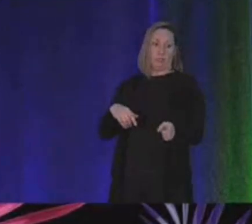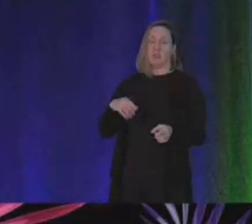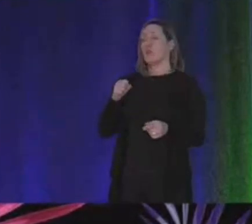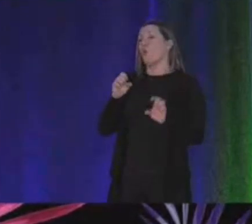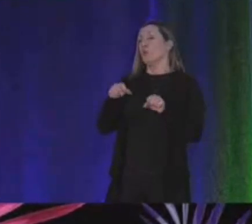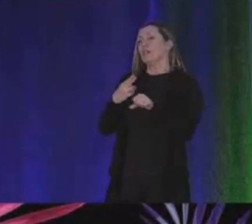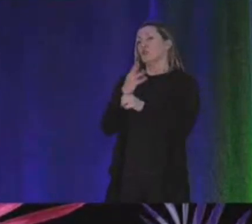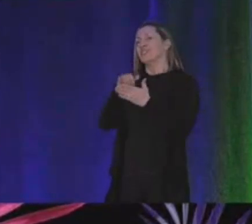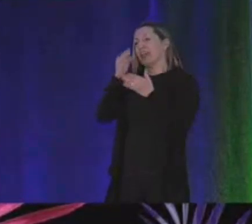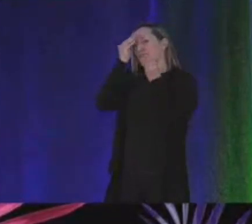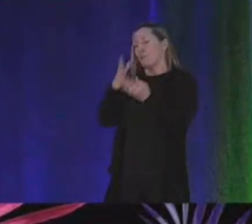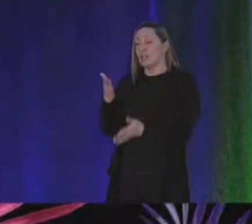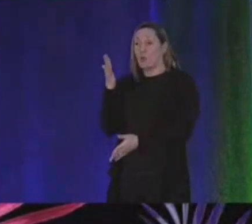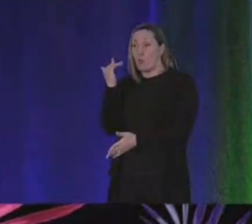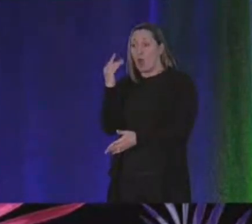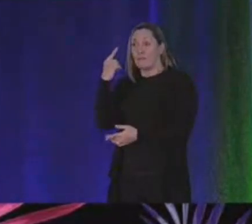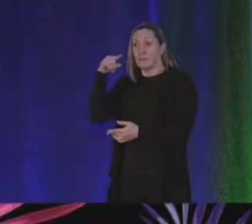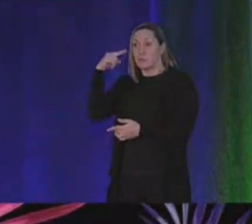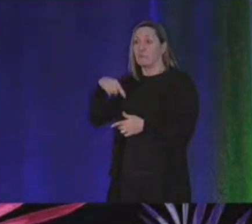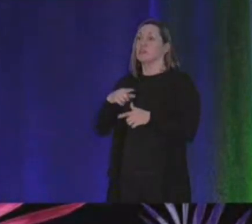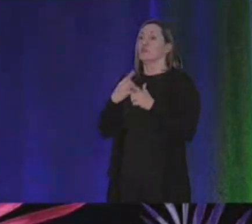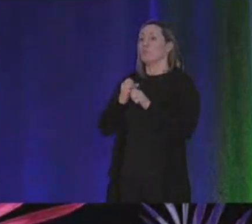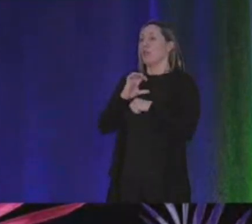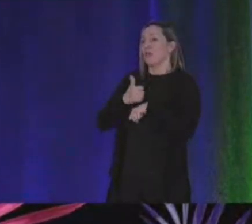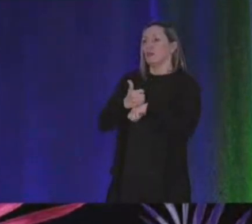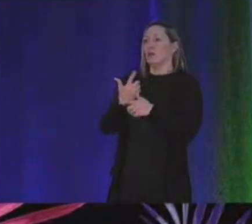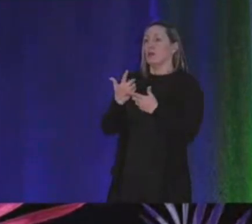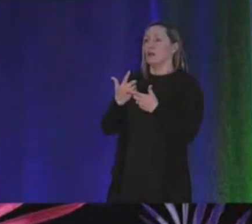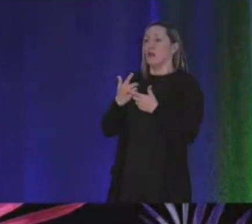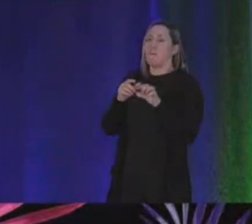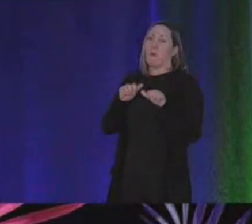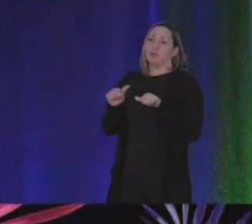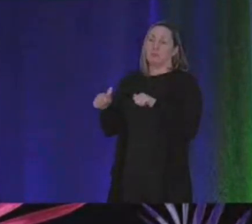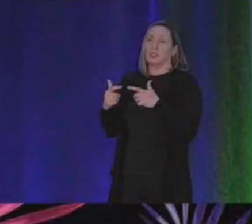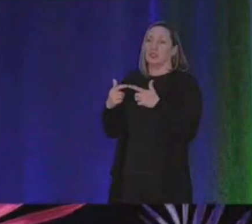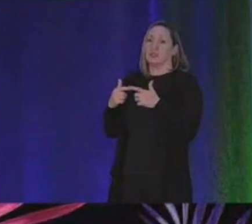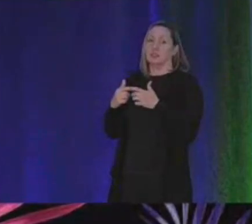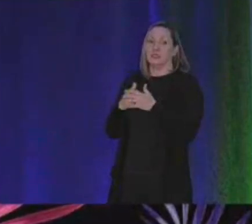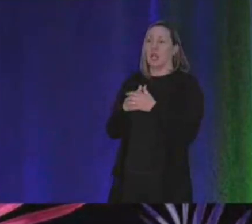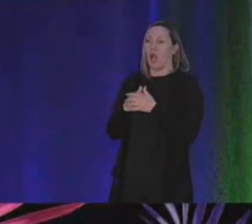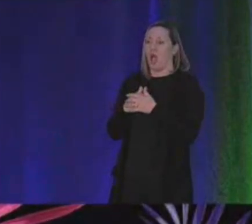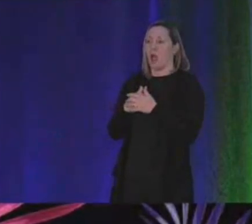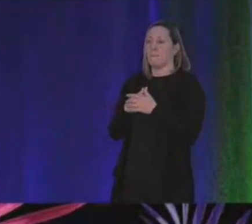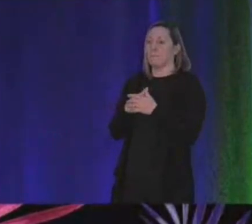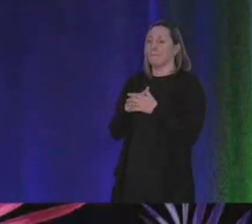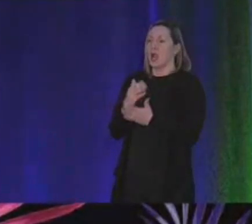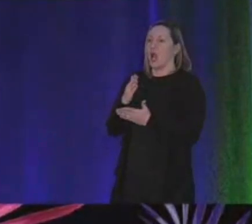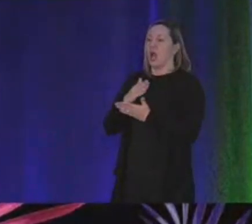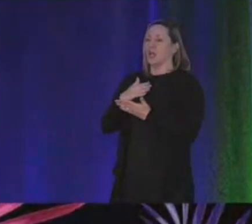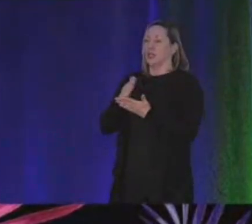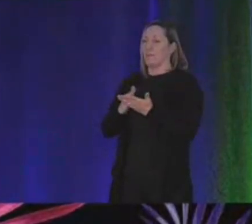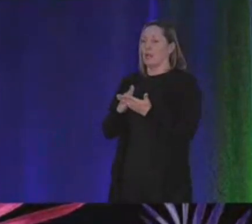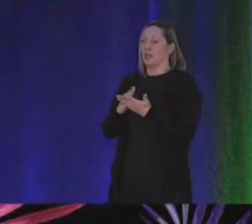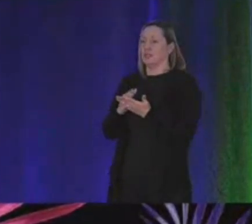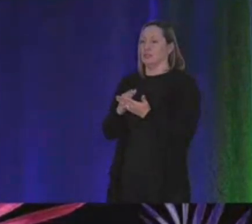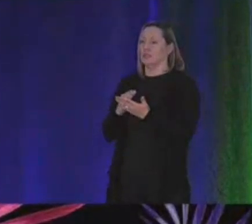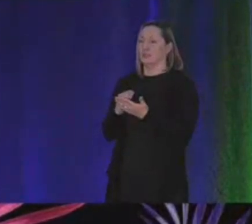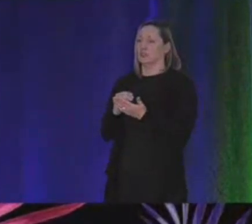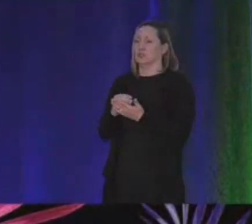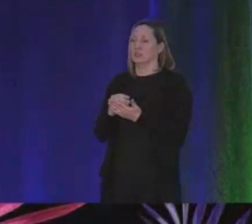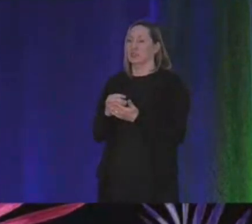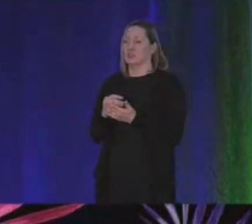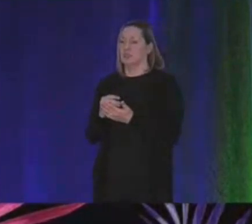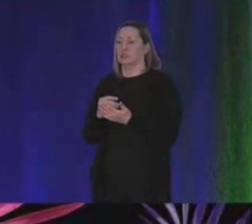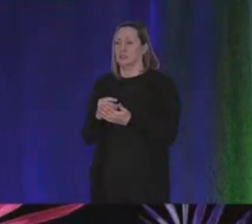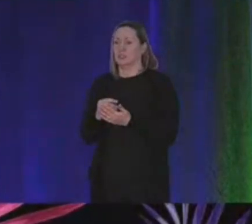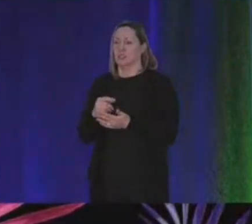use this information to create kind of like a possibly deprecable components list. So yeah, we use it for this kind of